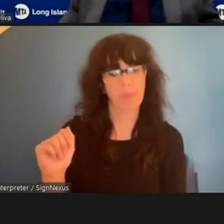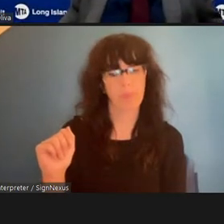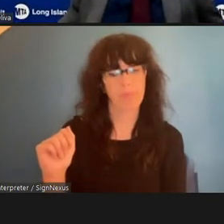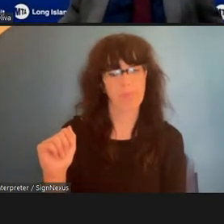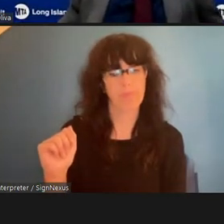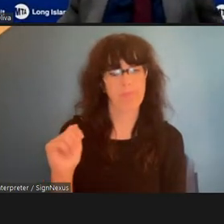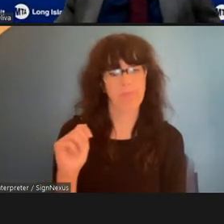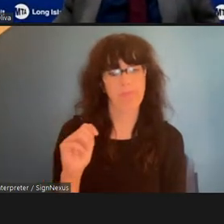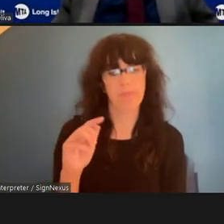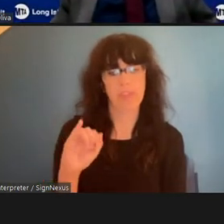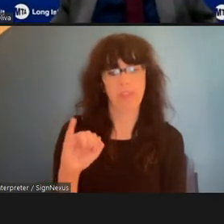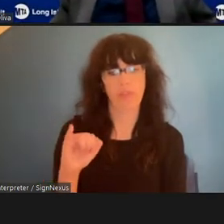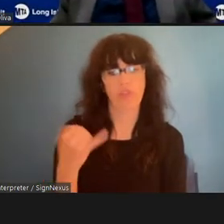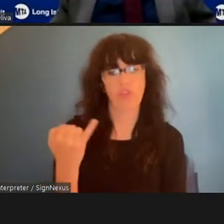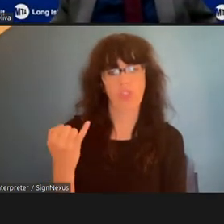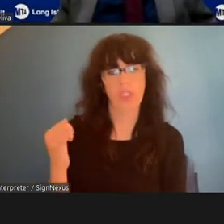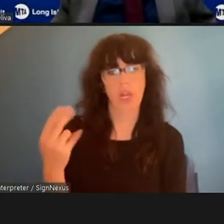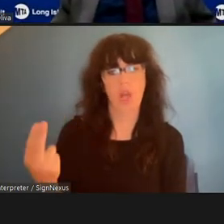jean hahn